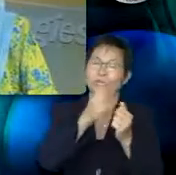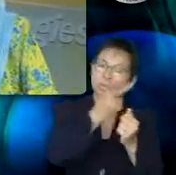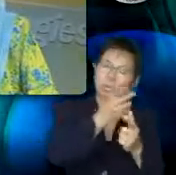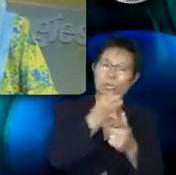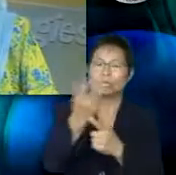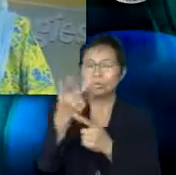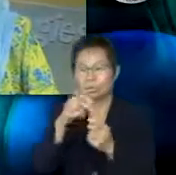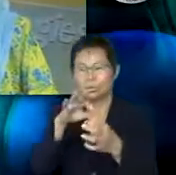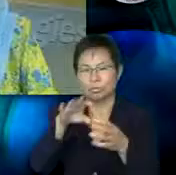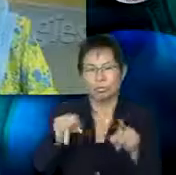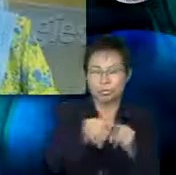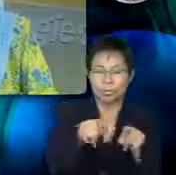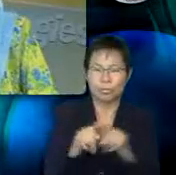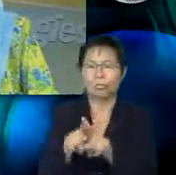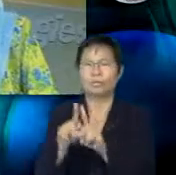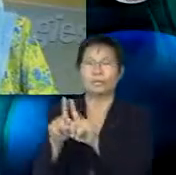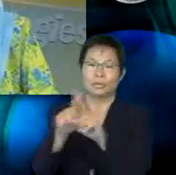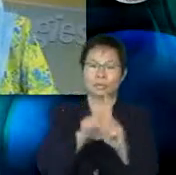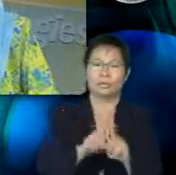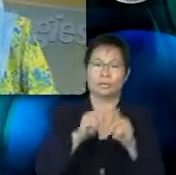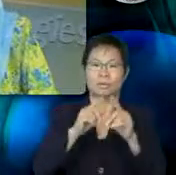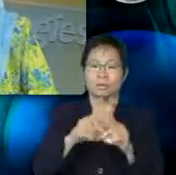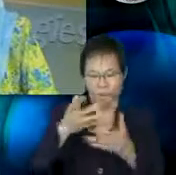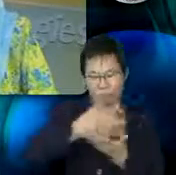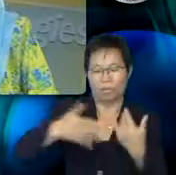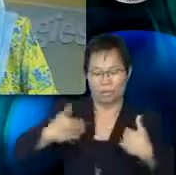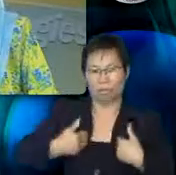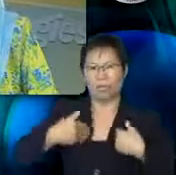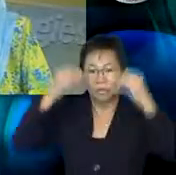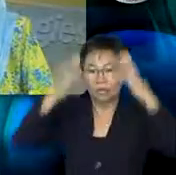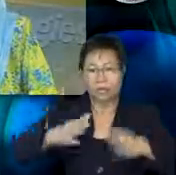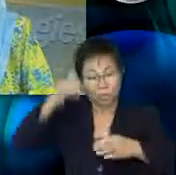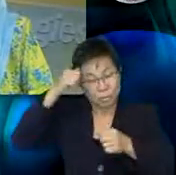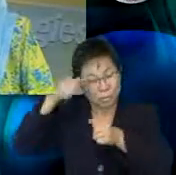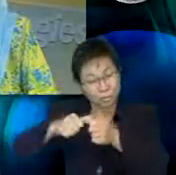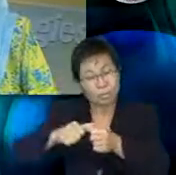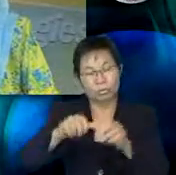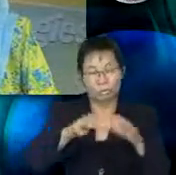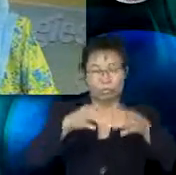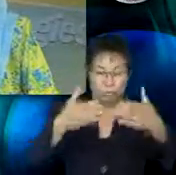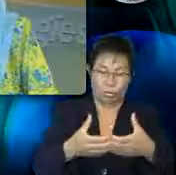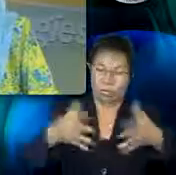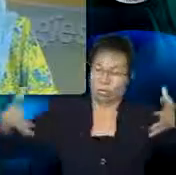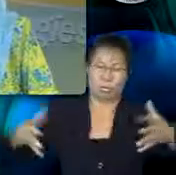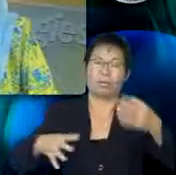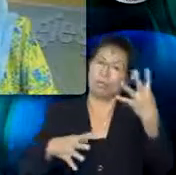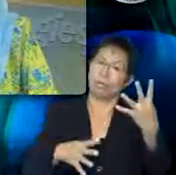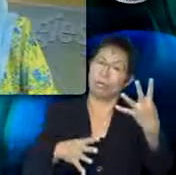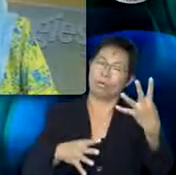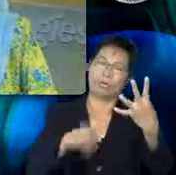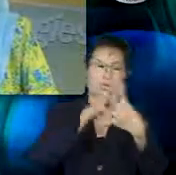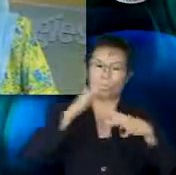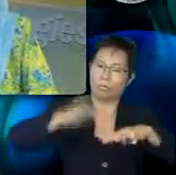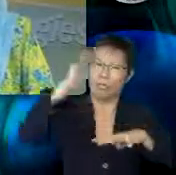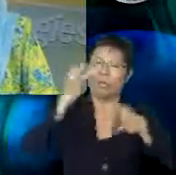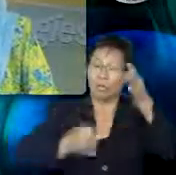positive interaction going on. But teachers must remember that groups shouldn't be too big. Four should be the maximum number, as if